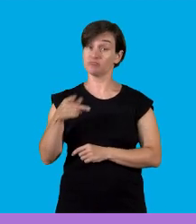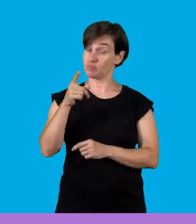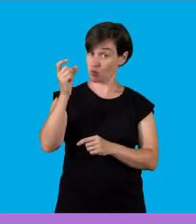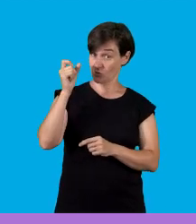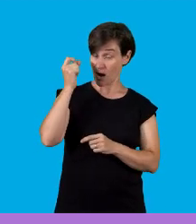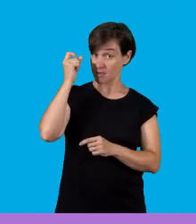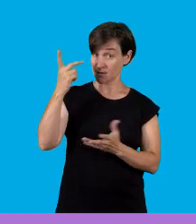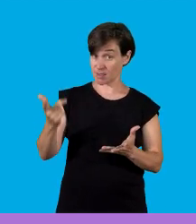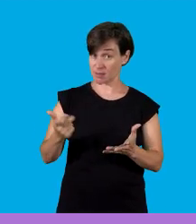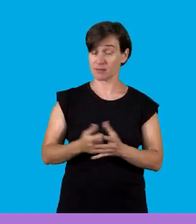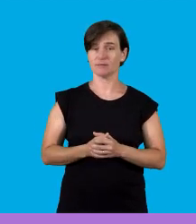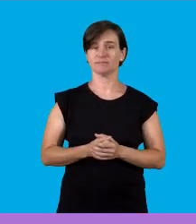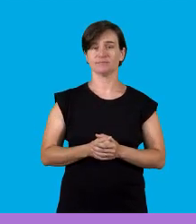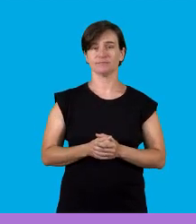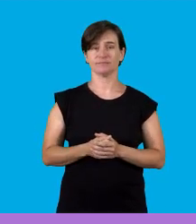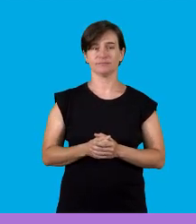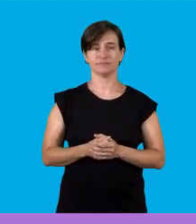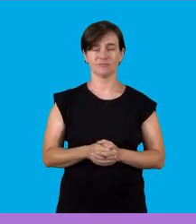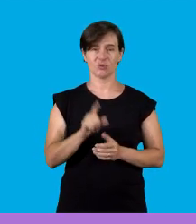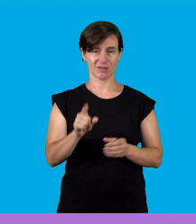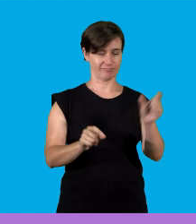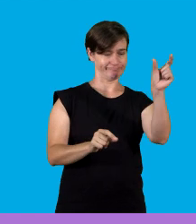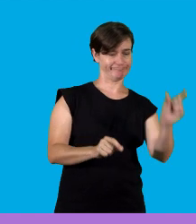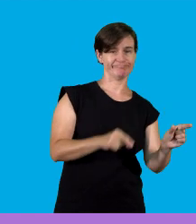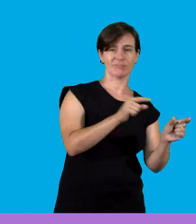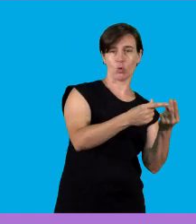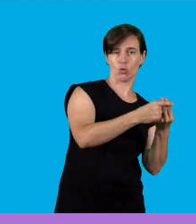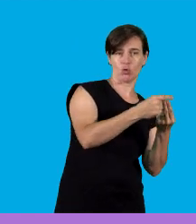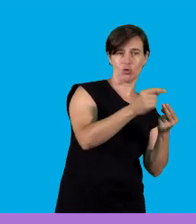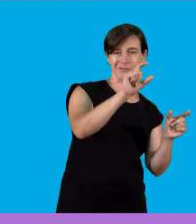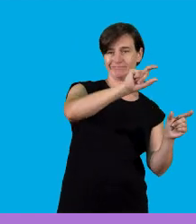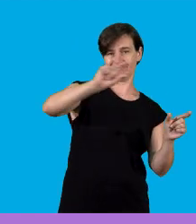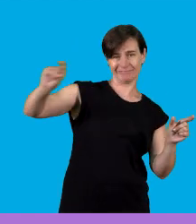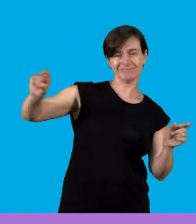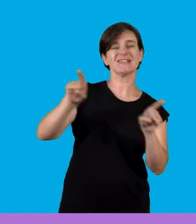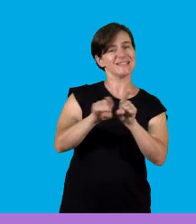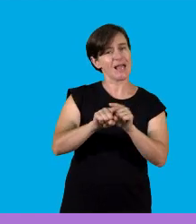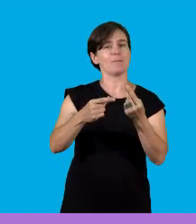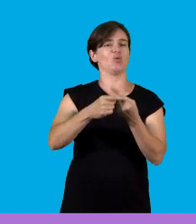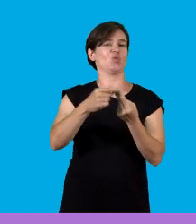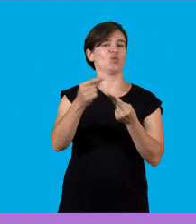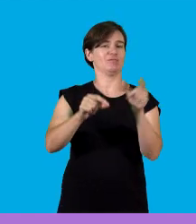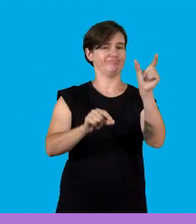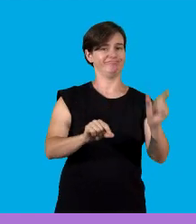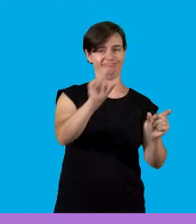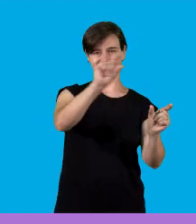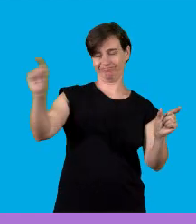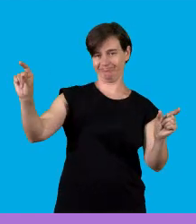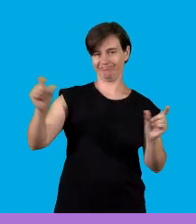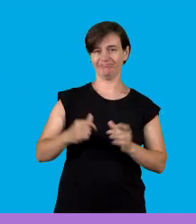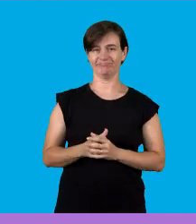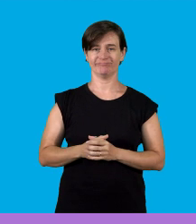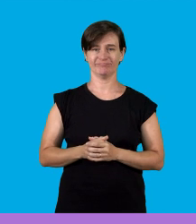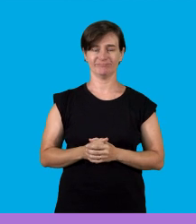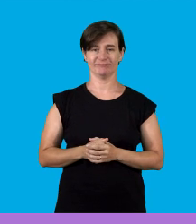table. Are we all clear on that? Here we can see our units here, and there we can also see our units given there, grams,